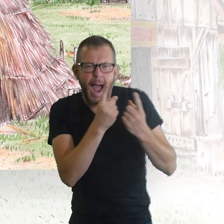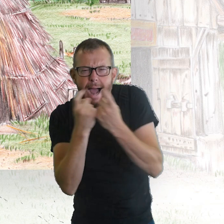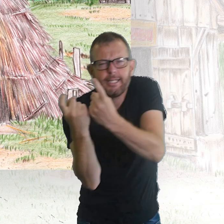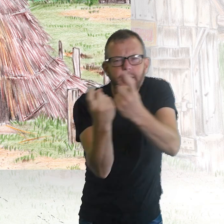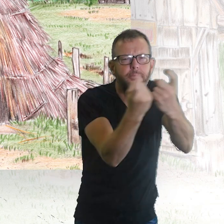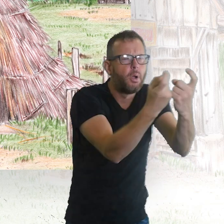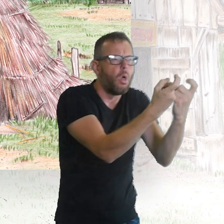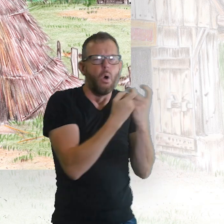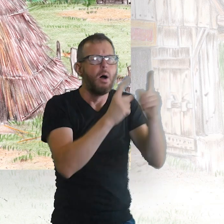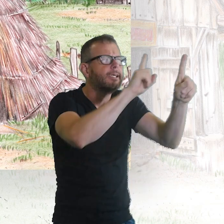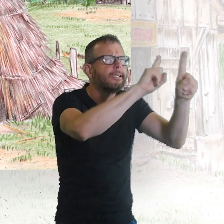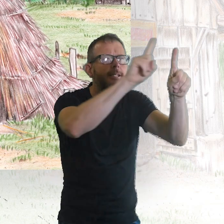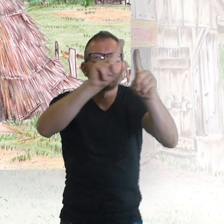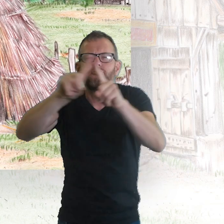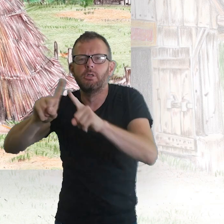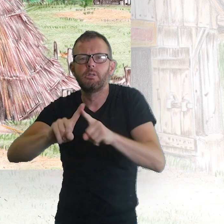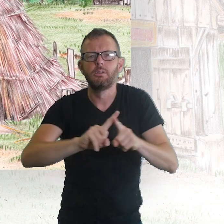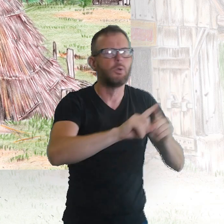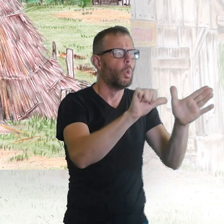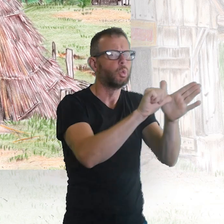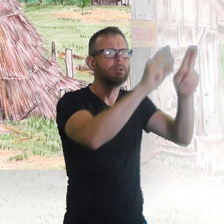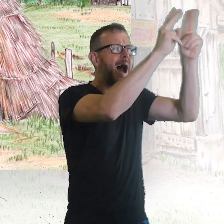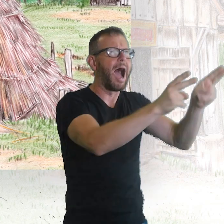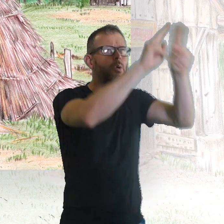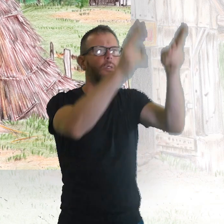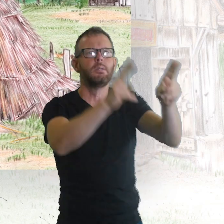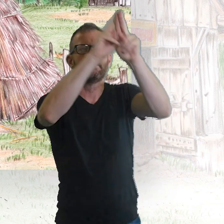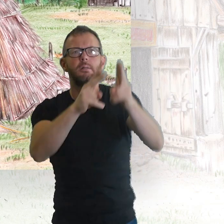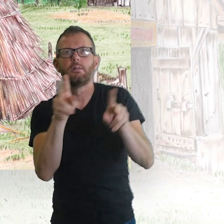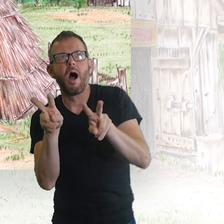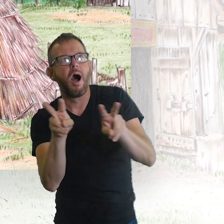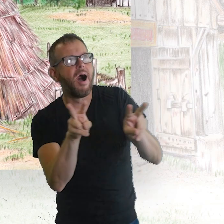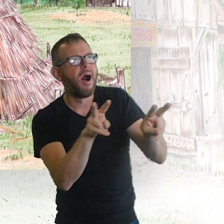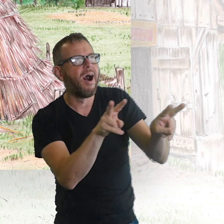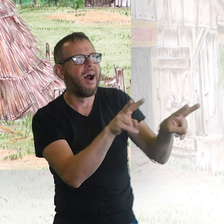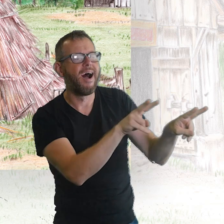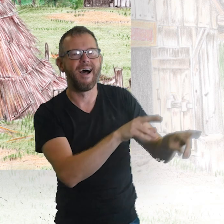They explored the different types of wooden houses.